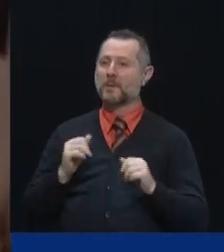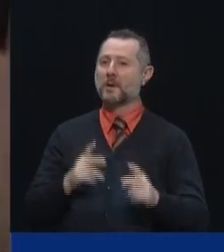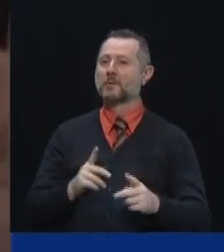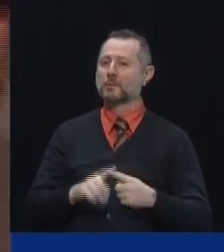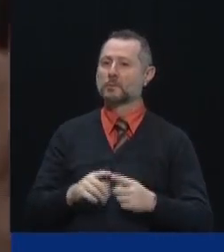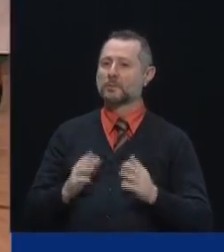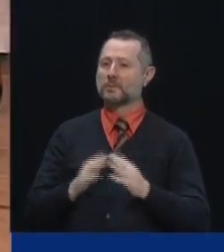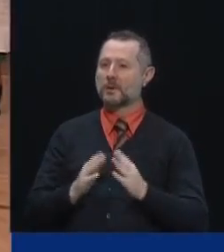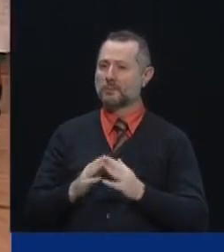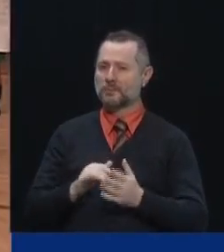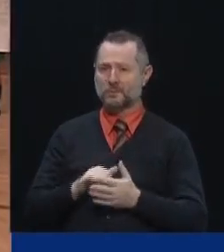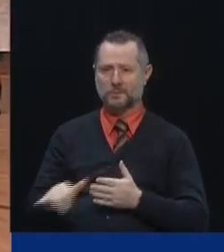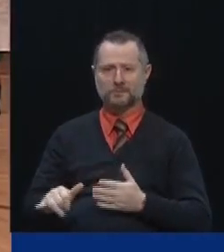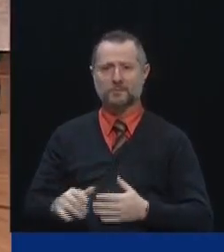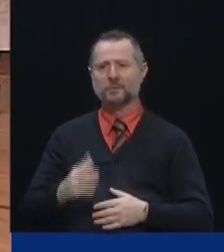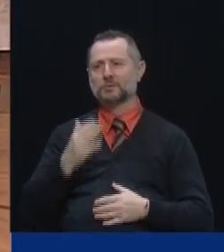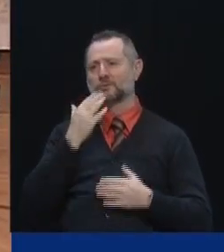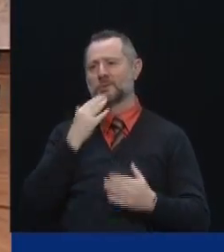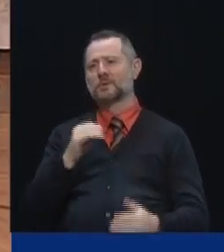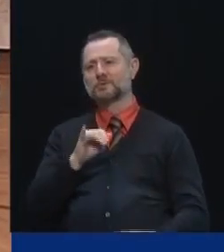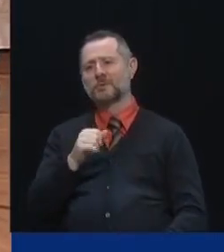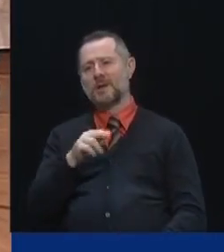Jane Rosenthal.